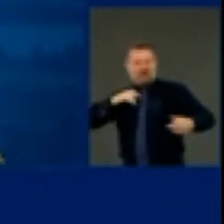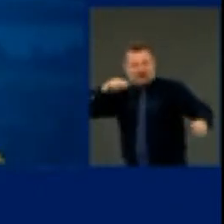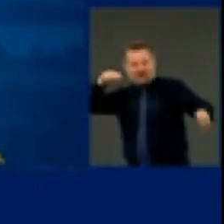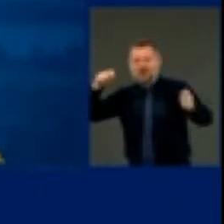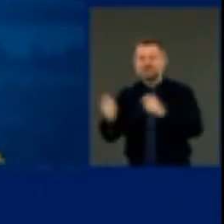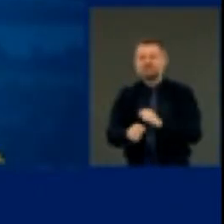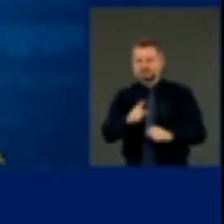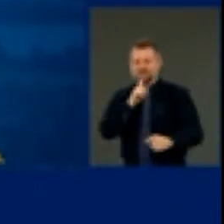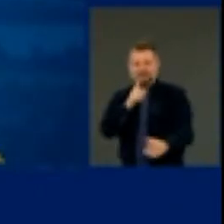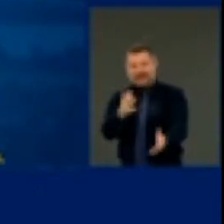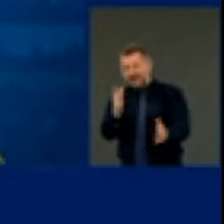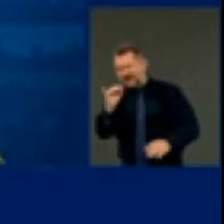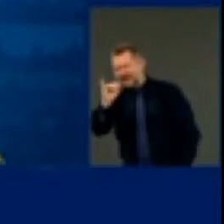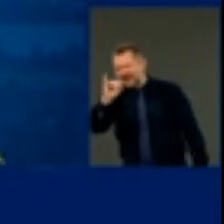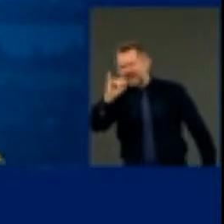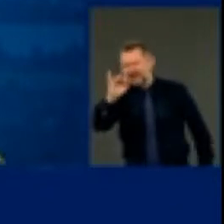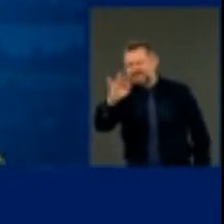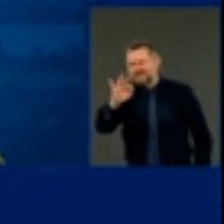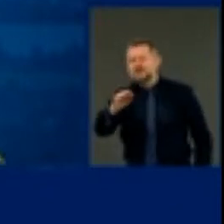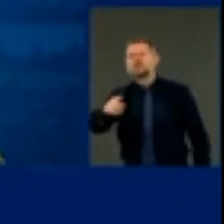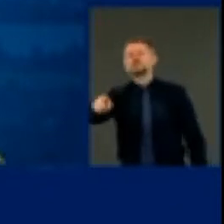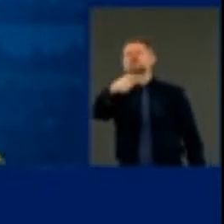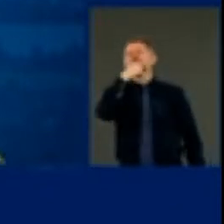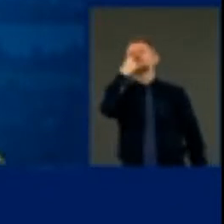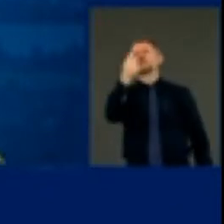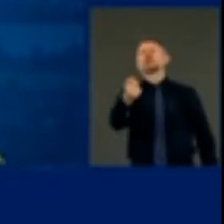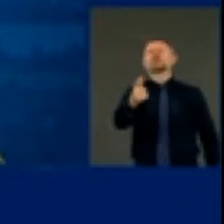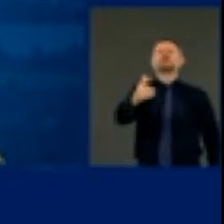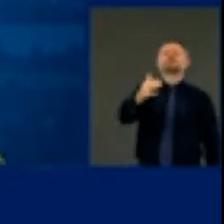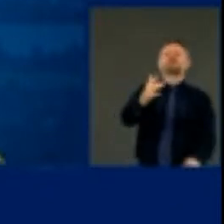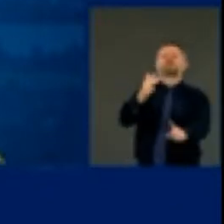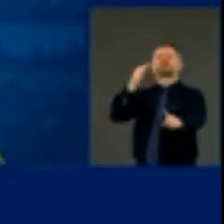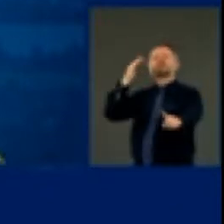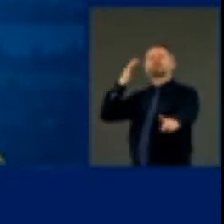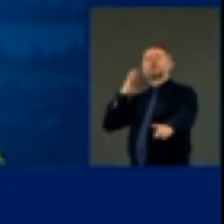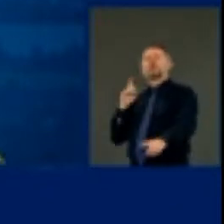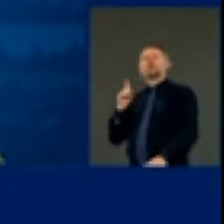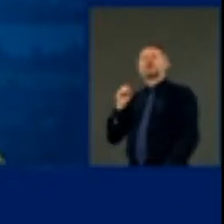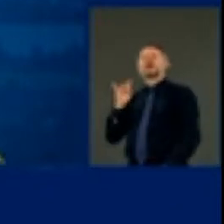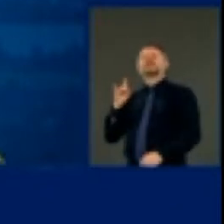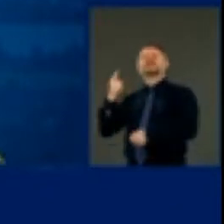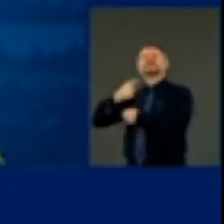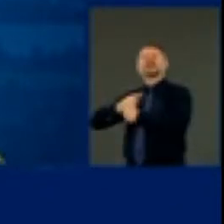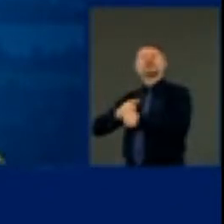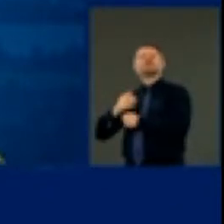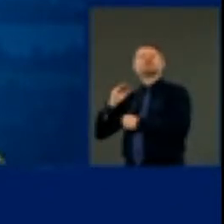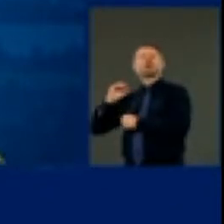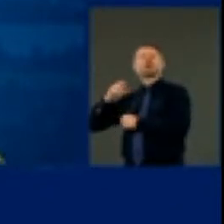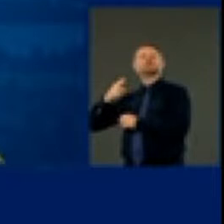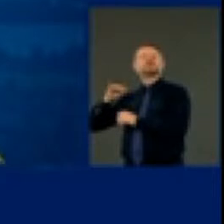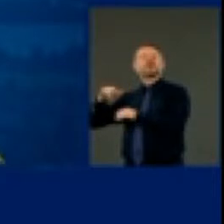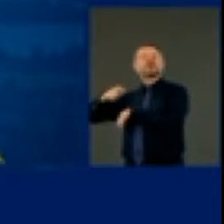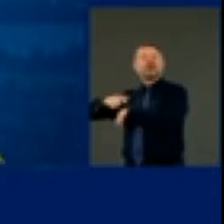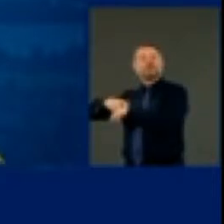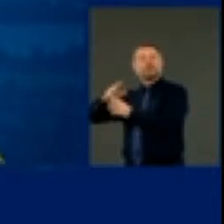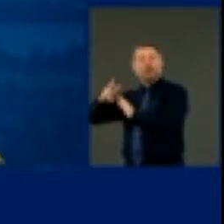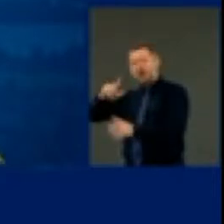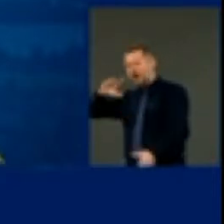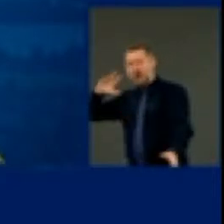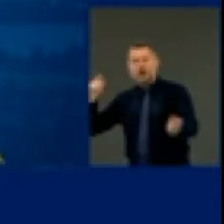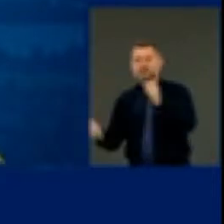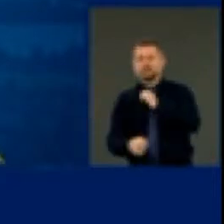if I told you 108 days ago we were going to accomplish that, what would we have said? What would I have